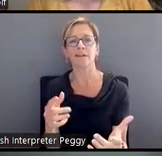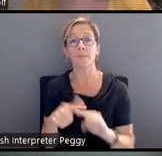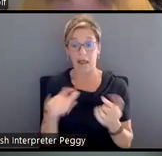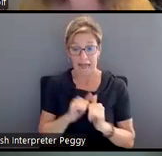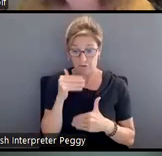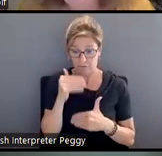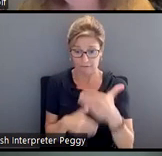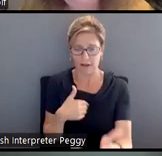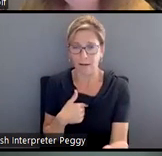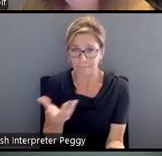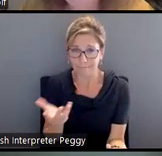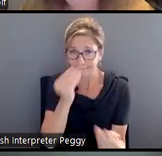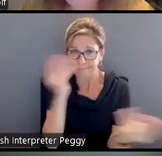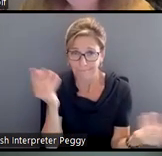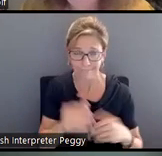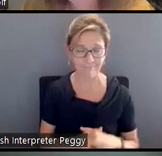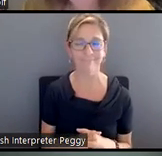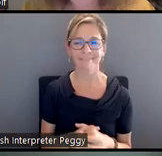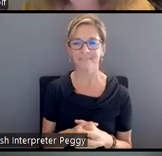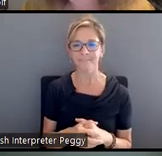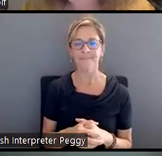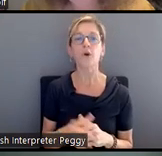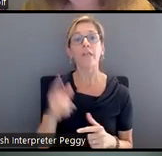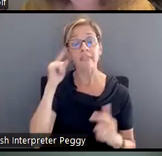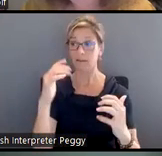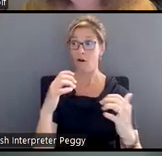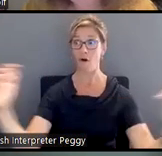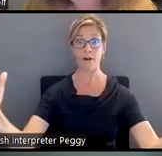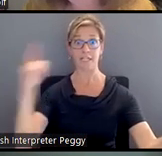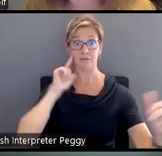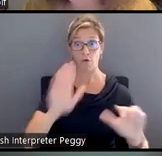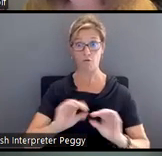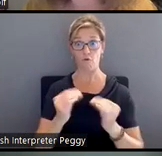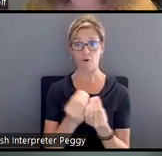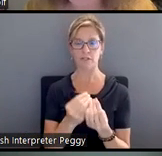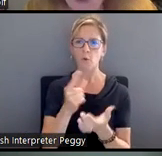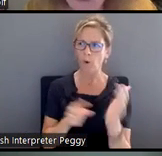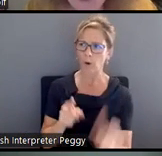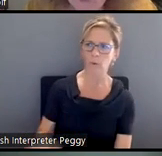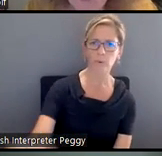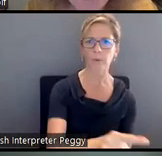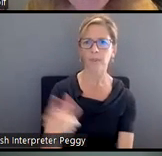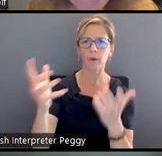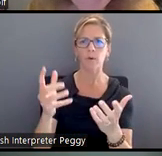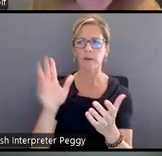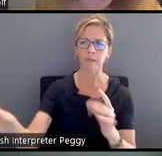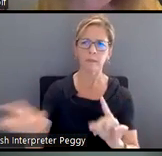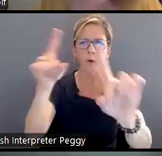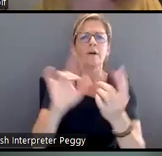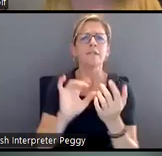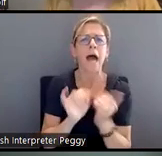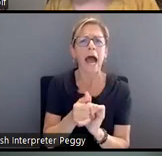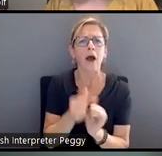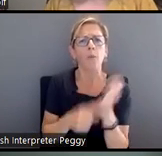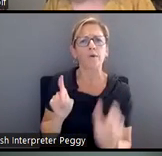that that's what people want. They want to know, what do I need to achieve my goals? And